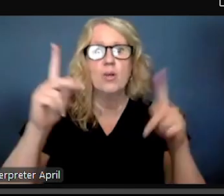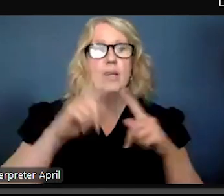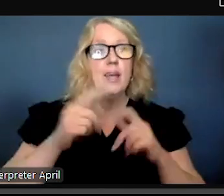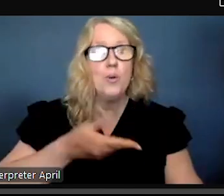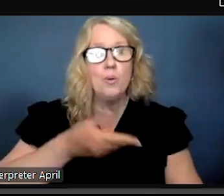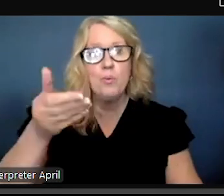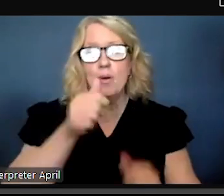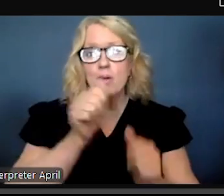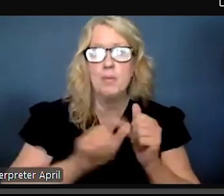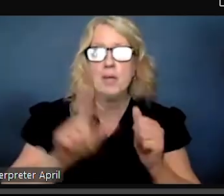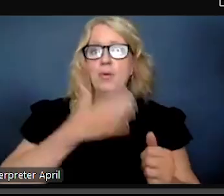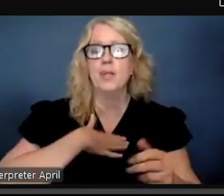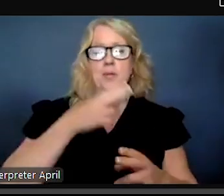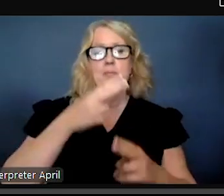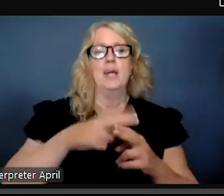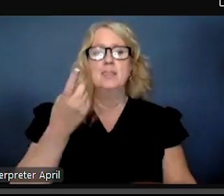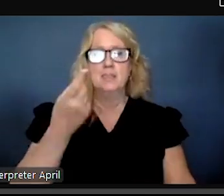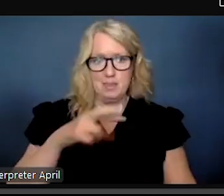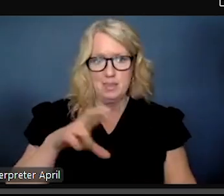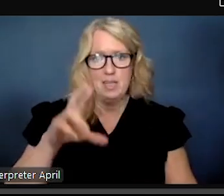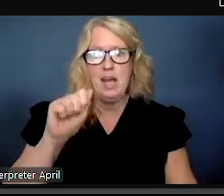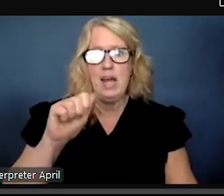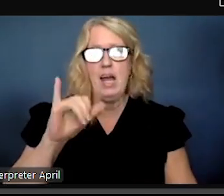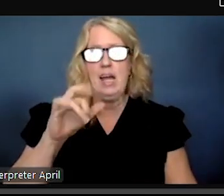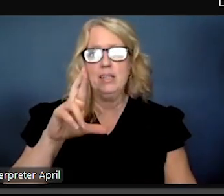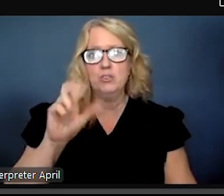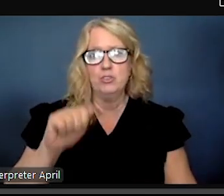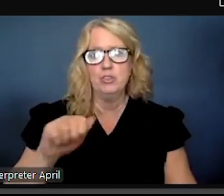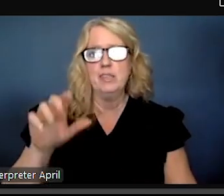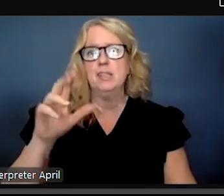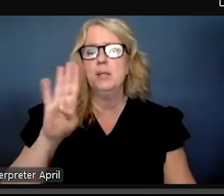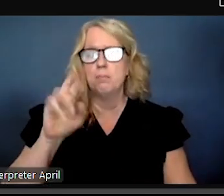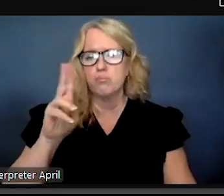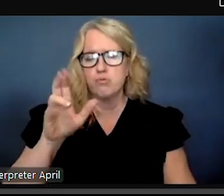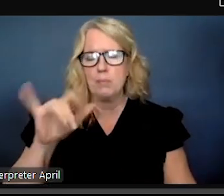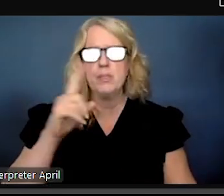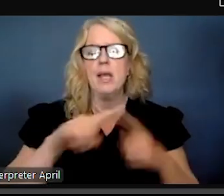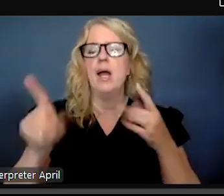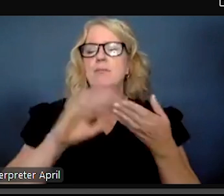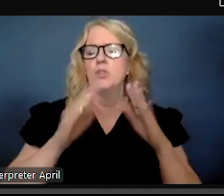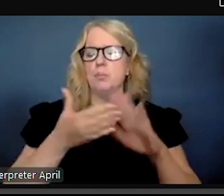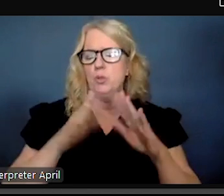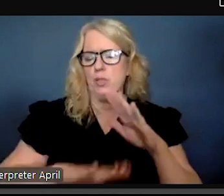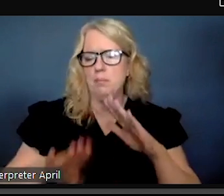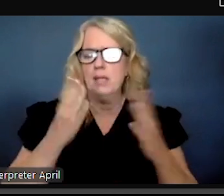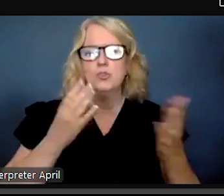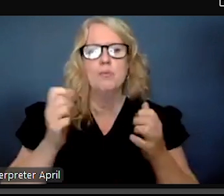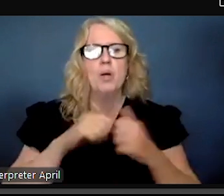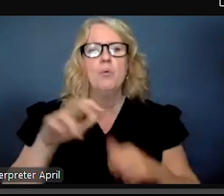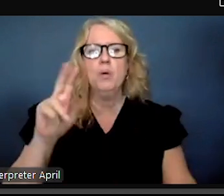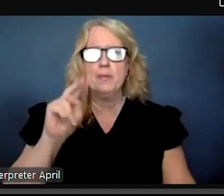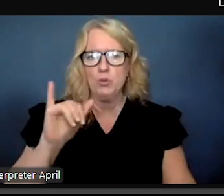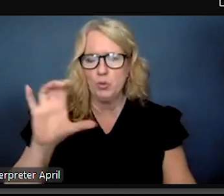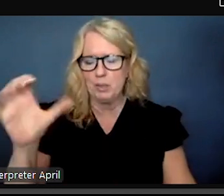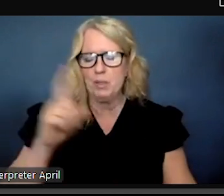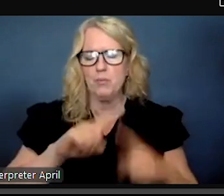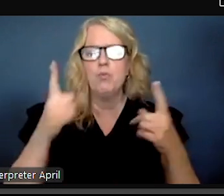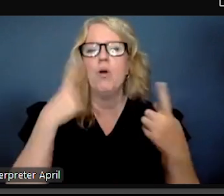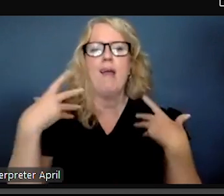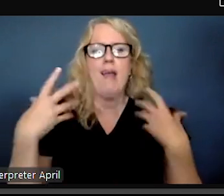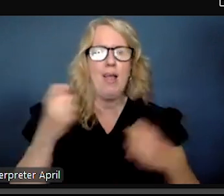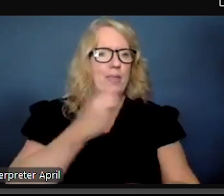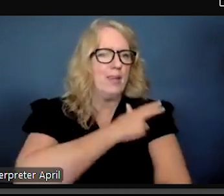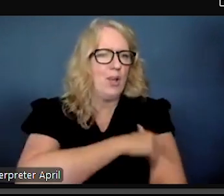Welcome, everyone. My name is Dr. Aisha Delaney-Brumsey. I'm the Director of Community-Based Services with New York City Health and